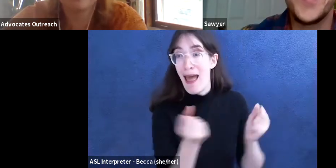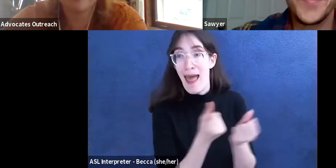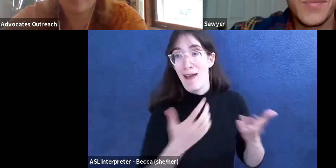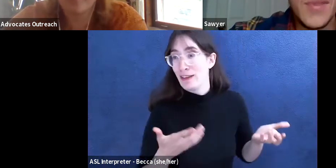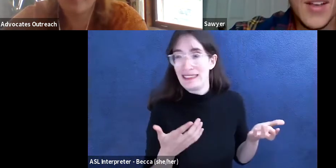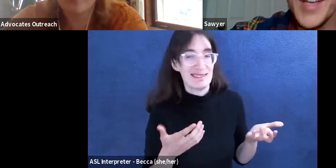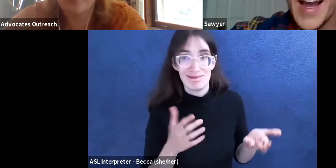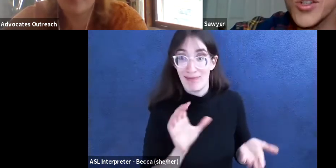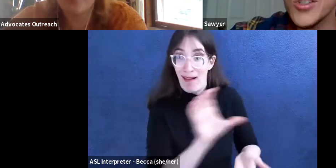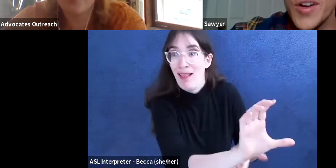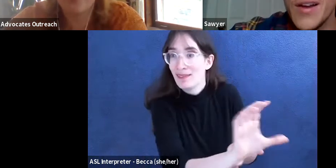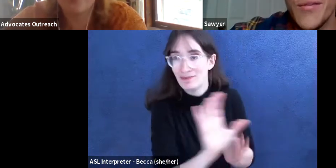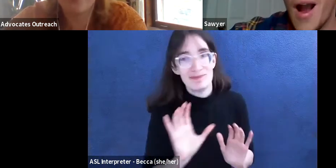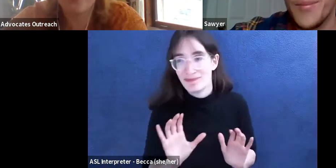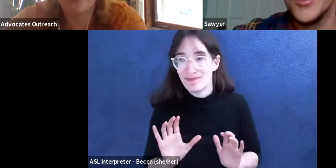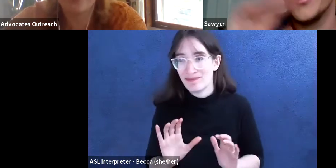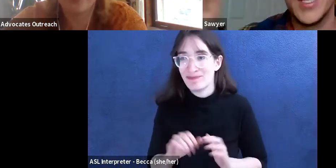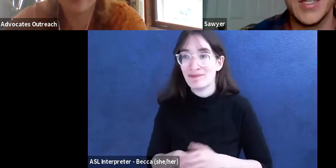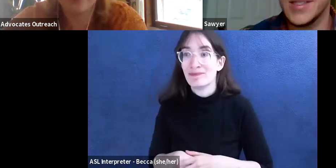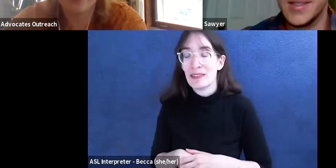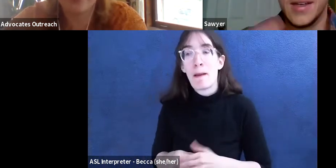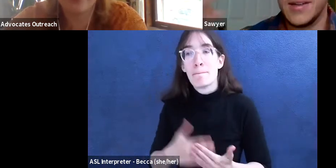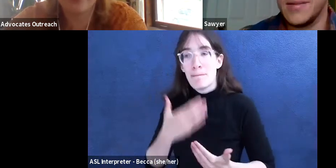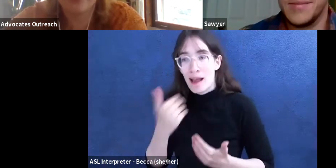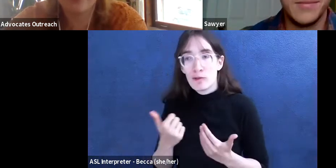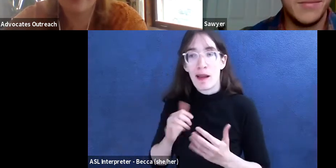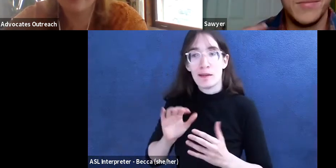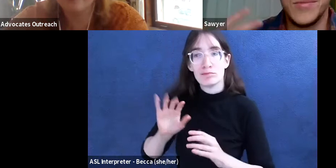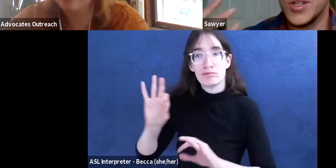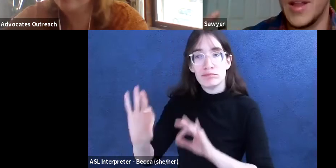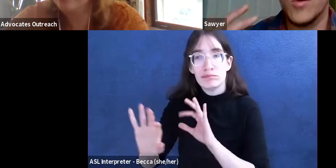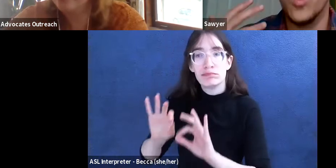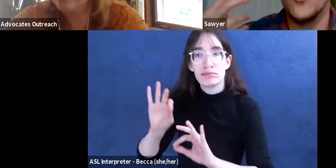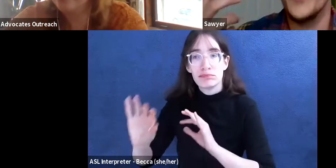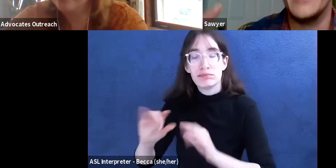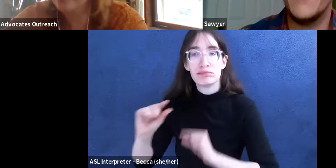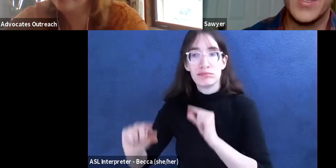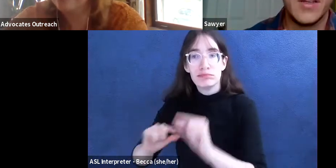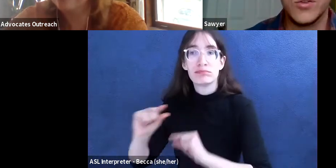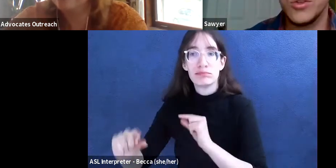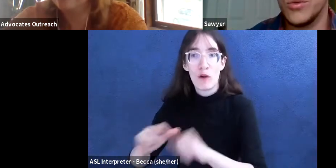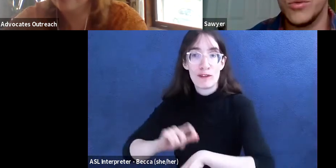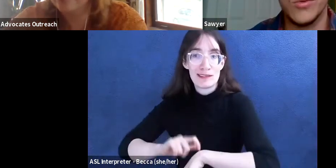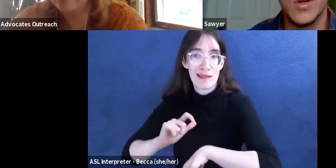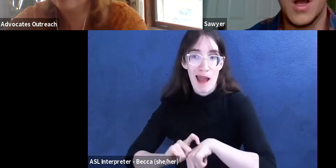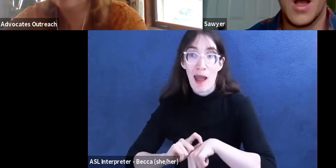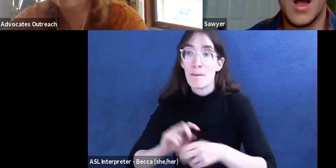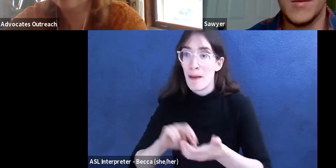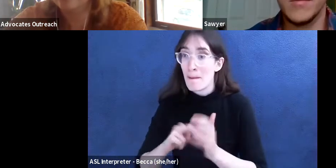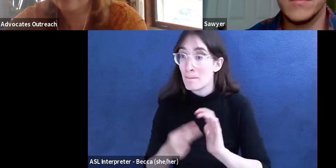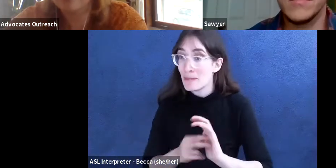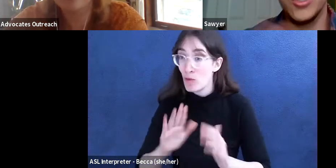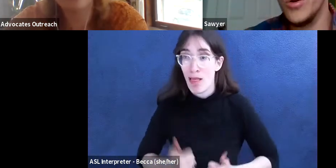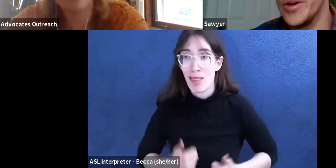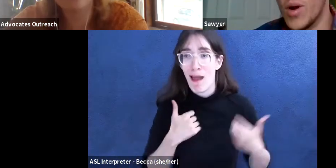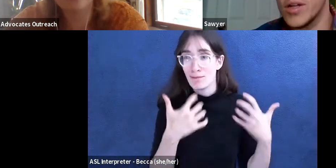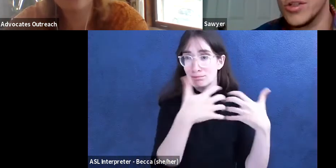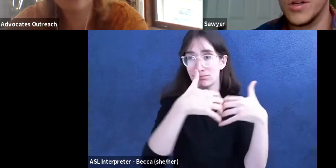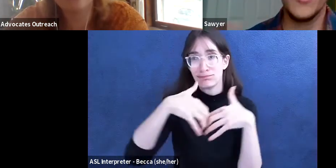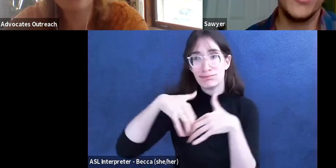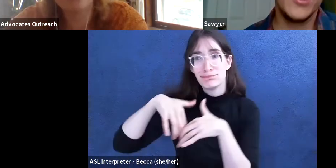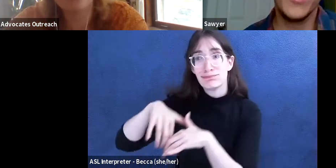Using teachable moments is a great strategy, and it's like next on our list of talking tips.